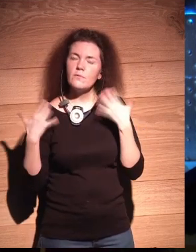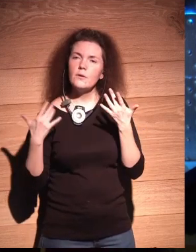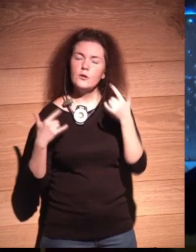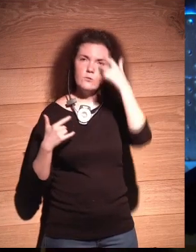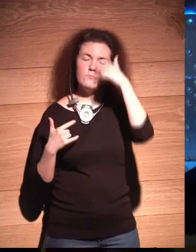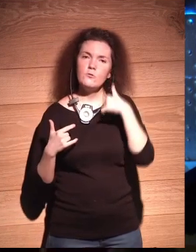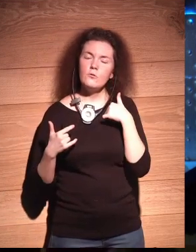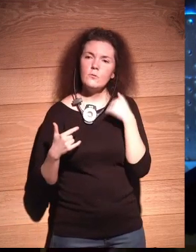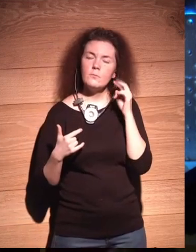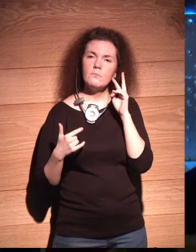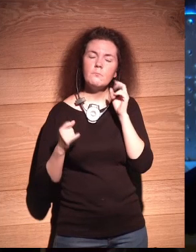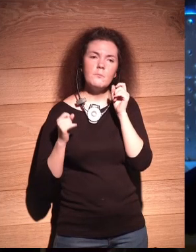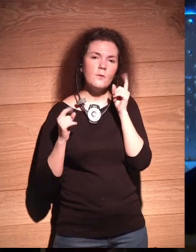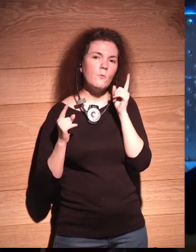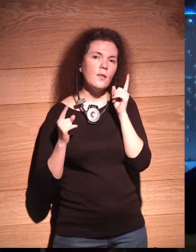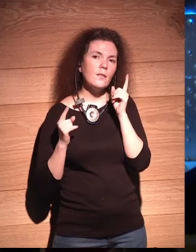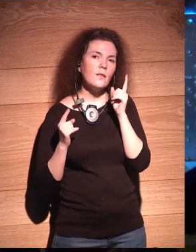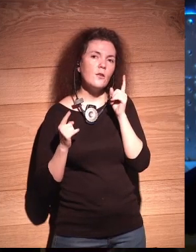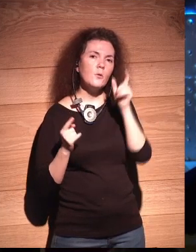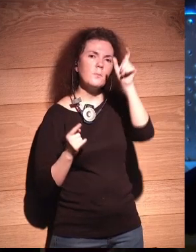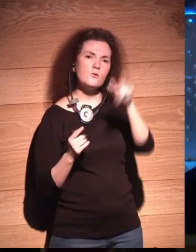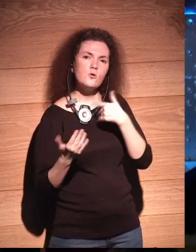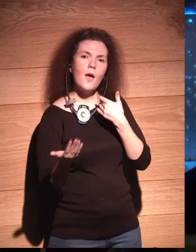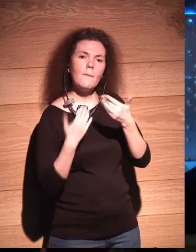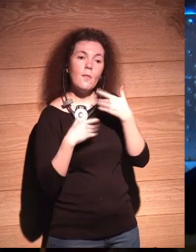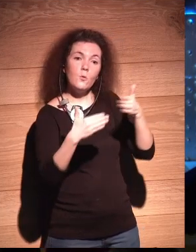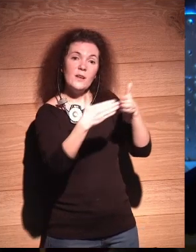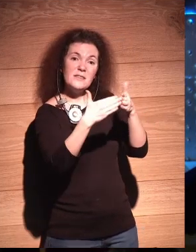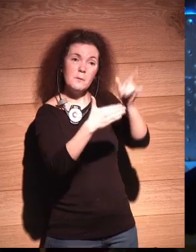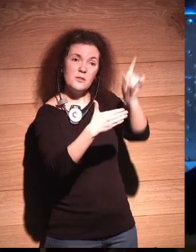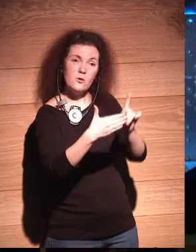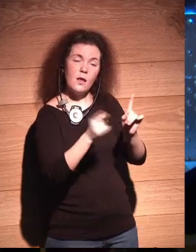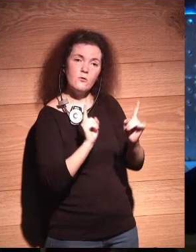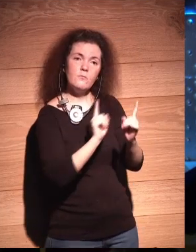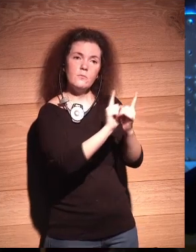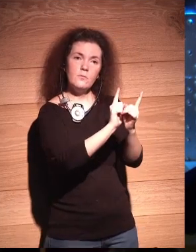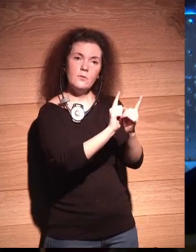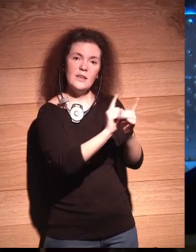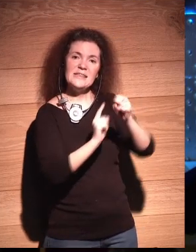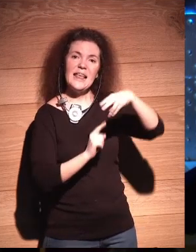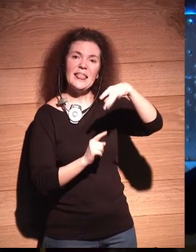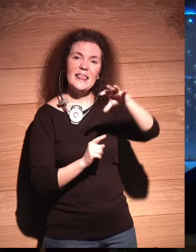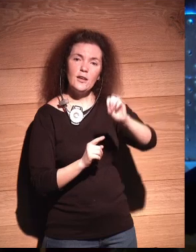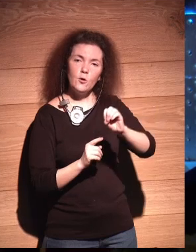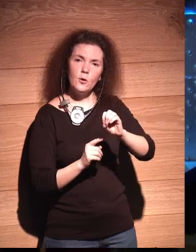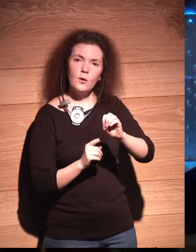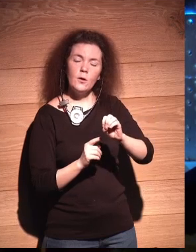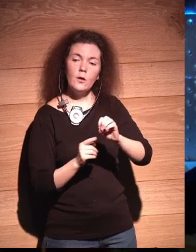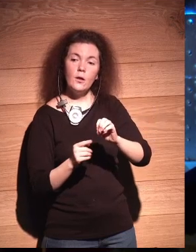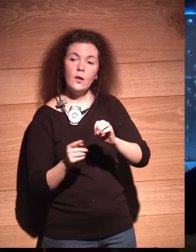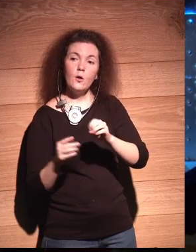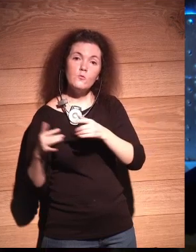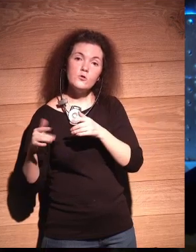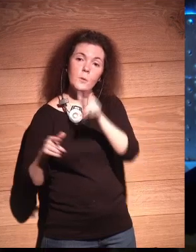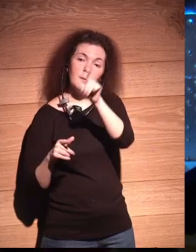Santino. They had decided who my collaborator was. It was a fiction that I was deciding. So I'm talking to this guy, Santino.